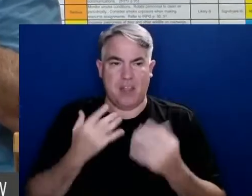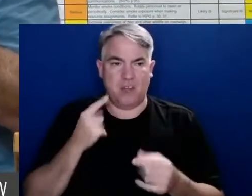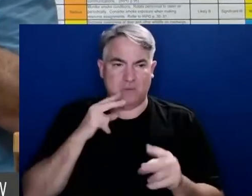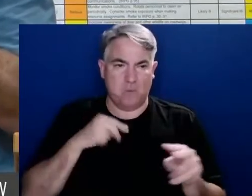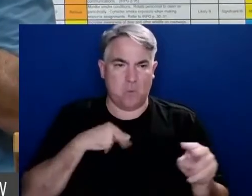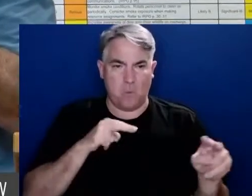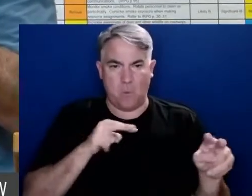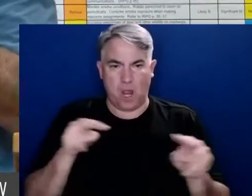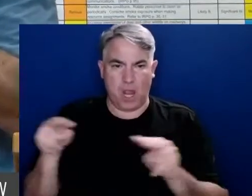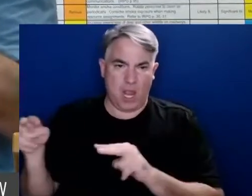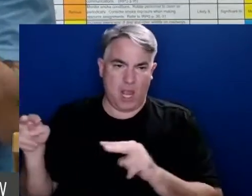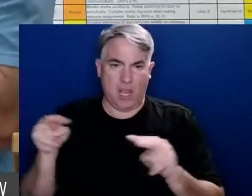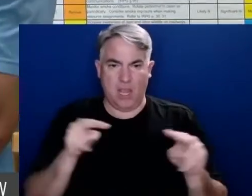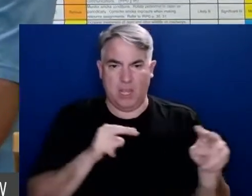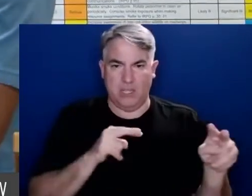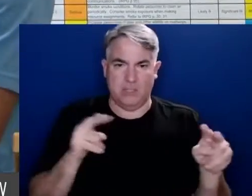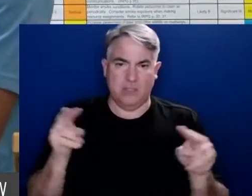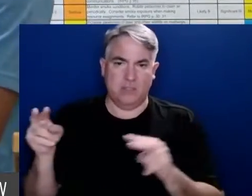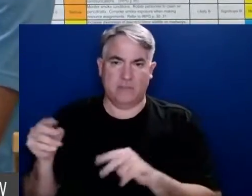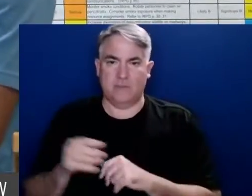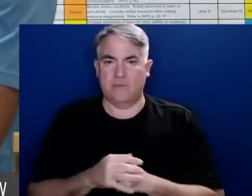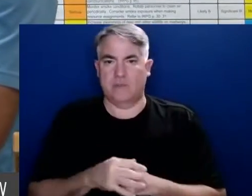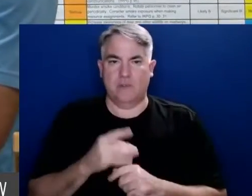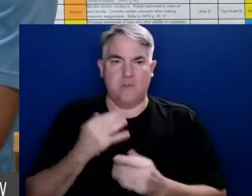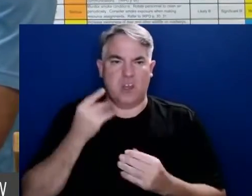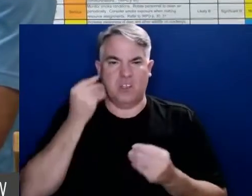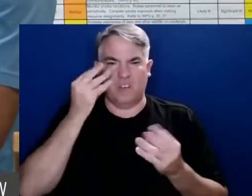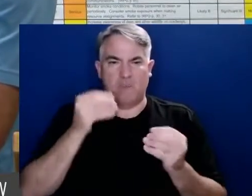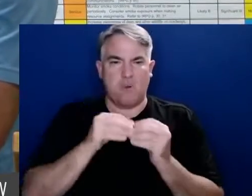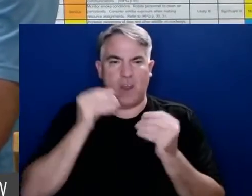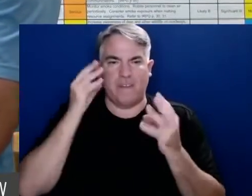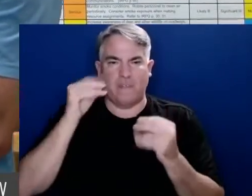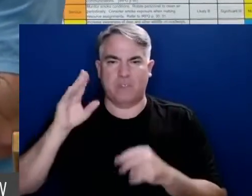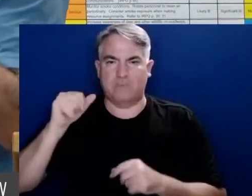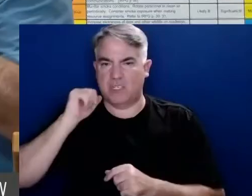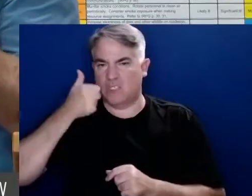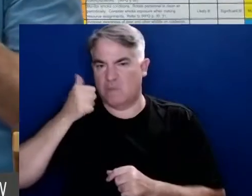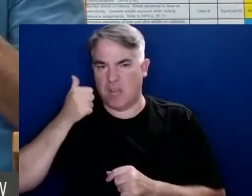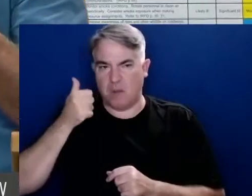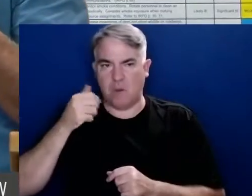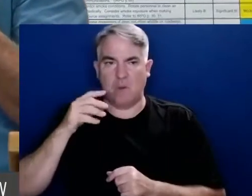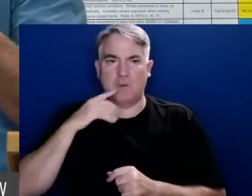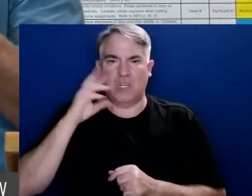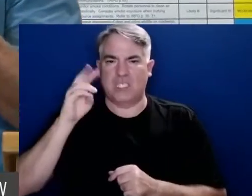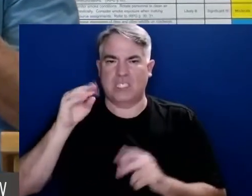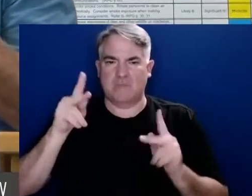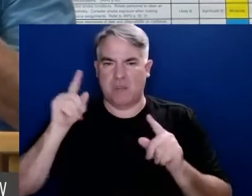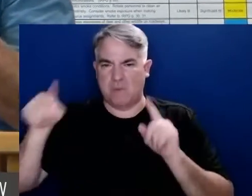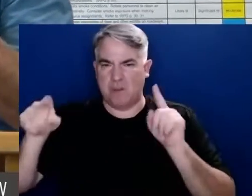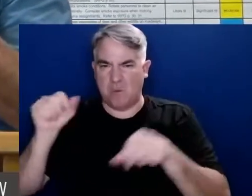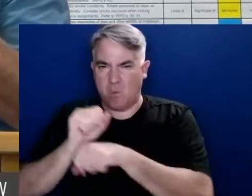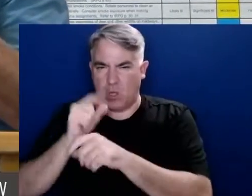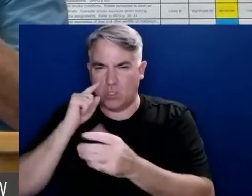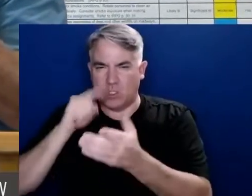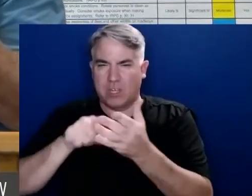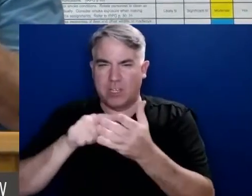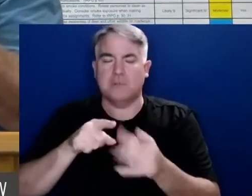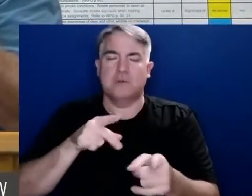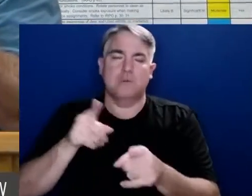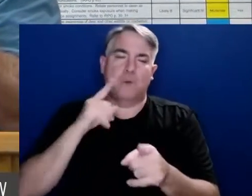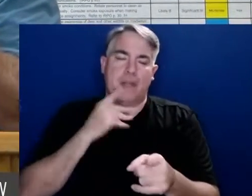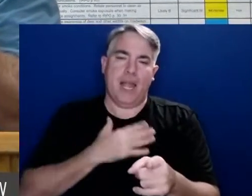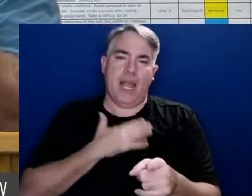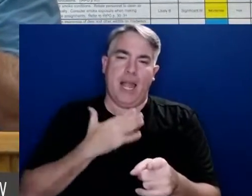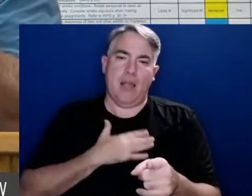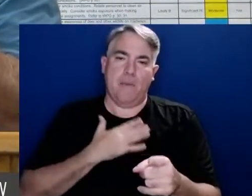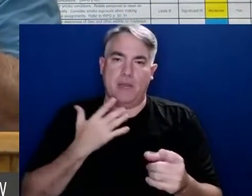60 people. And in a period of a day or two, I think you're going to be happy looking up there with the amount of smoke that you saw, let's say today or yesterday,